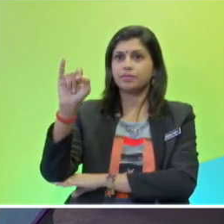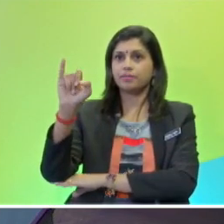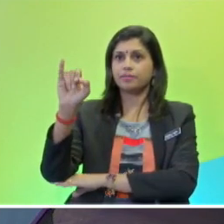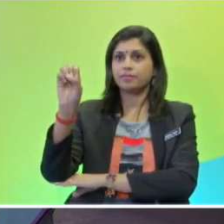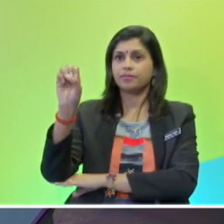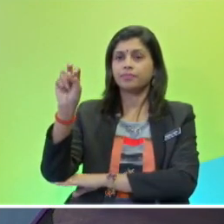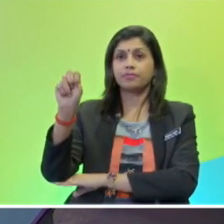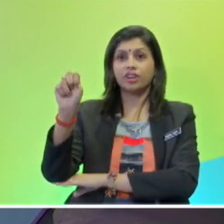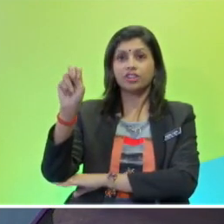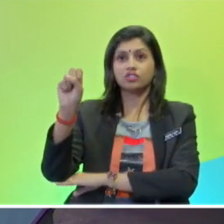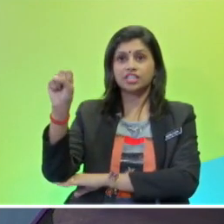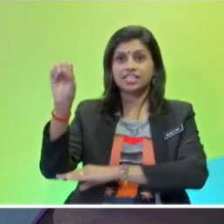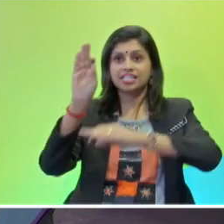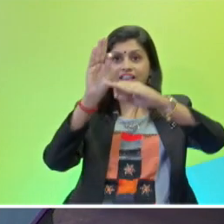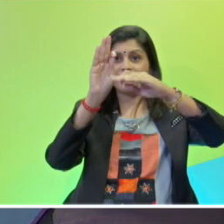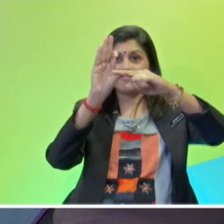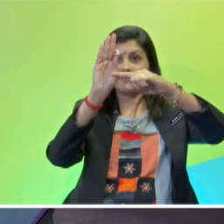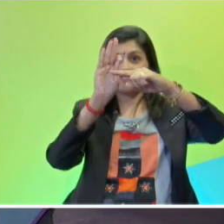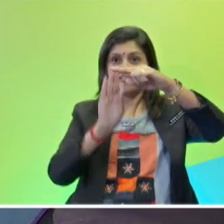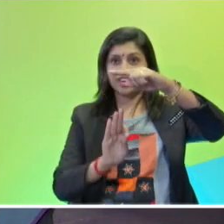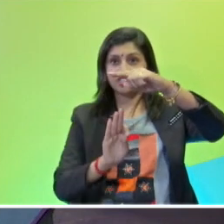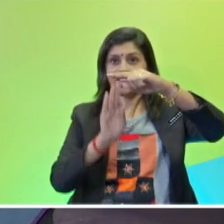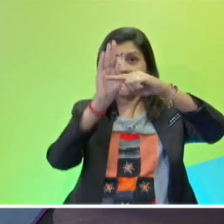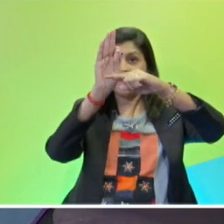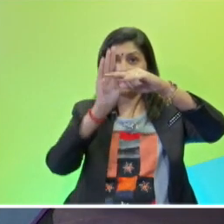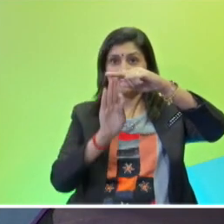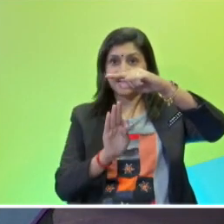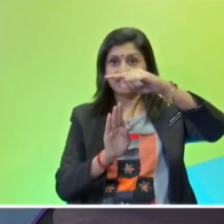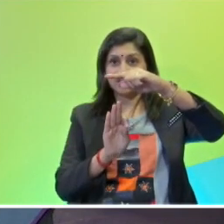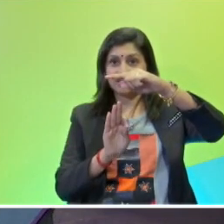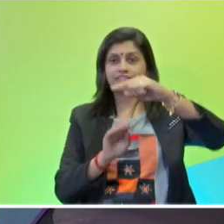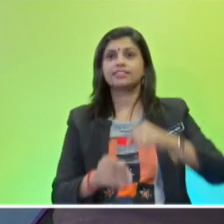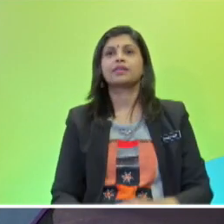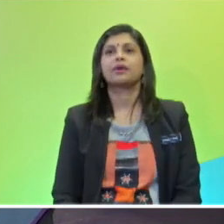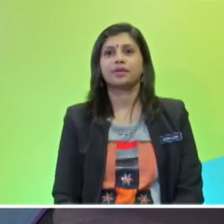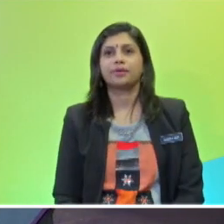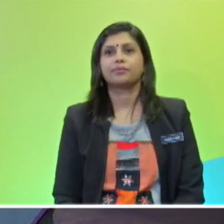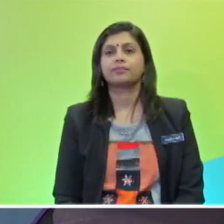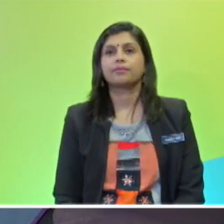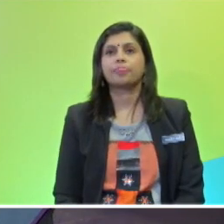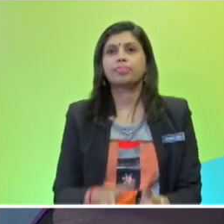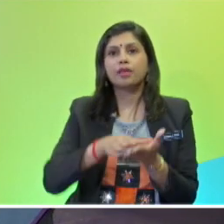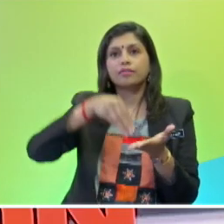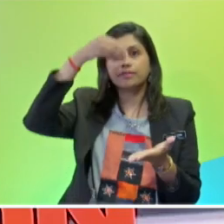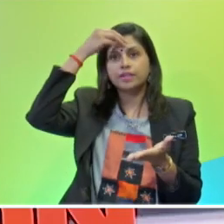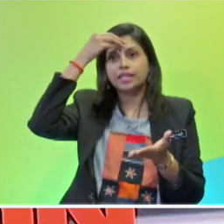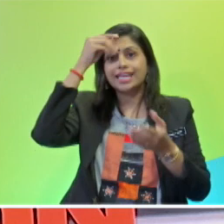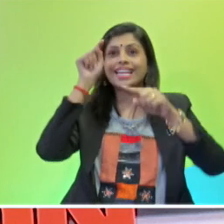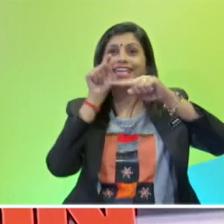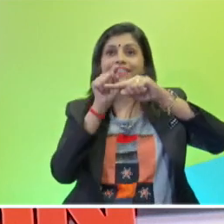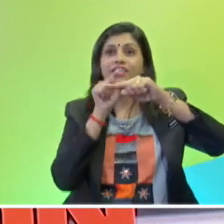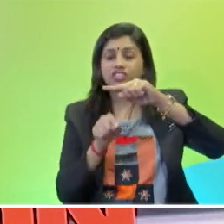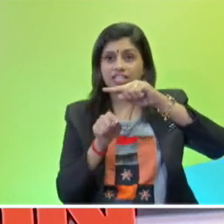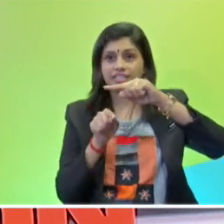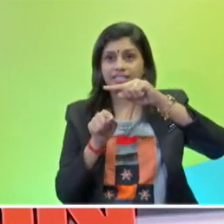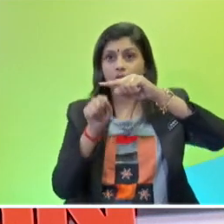Ooh, alright. So mostly kids will be a bit difficult to solve division in fraction. But today